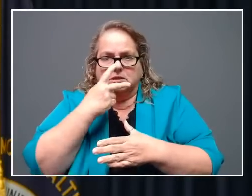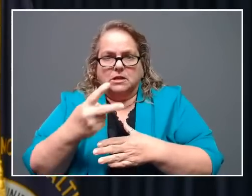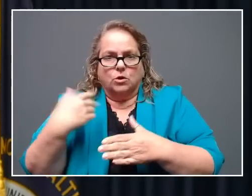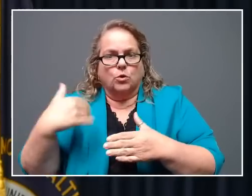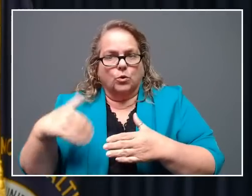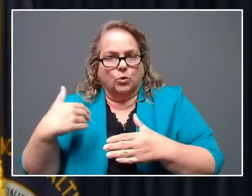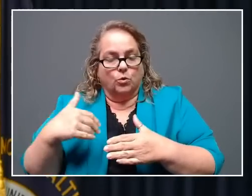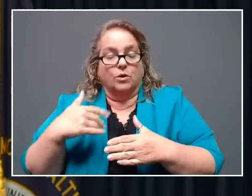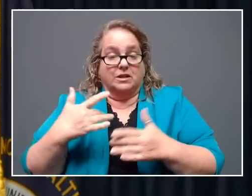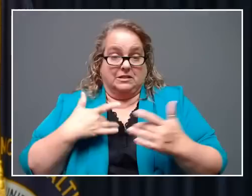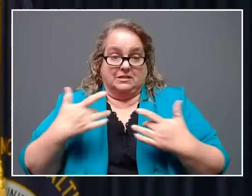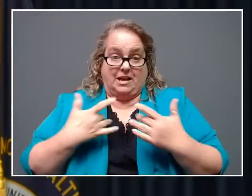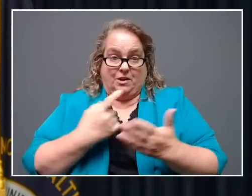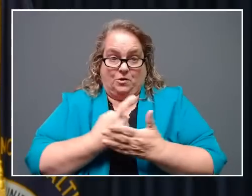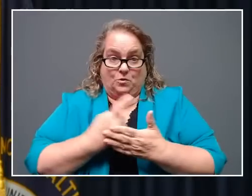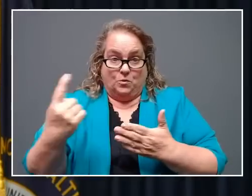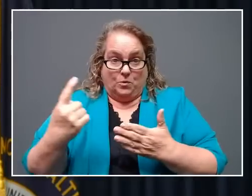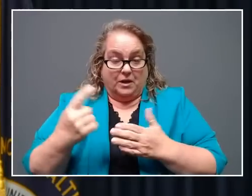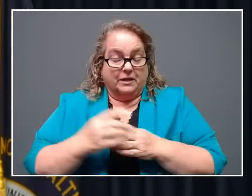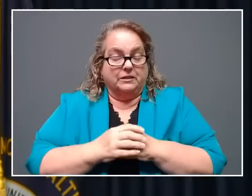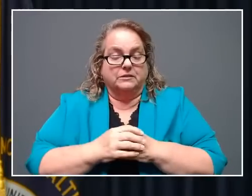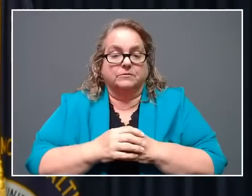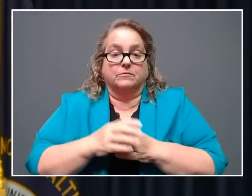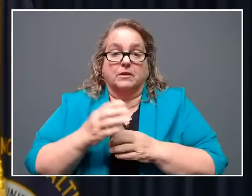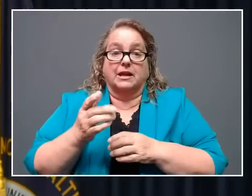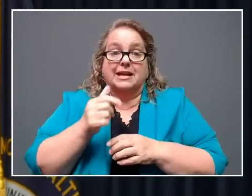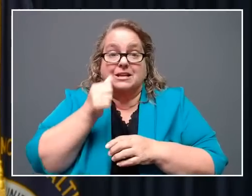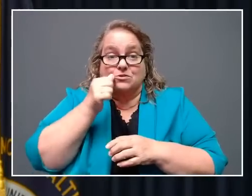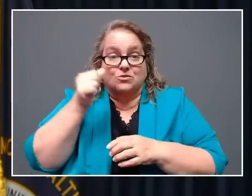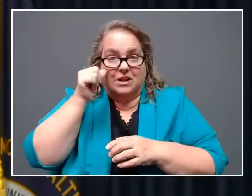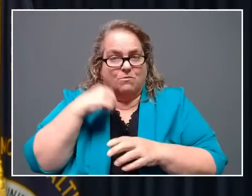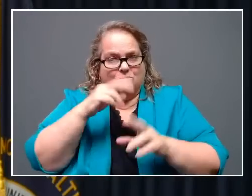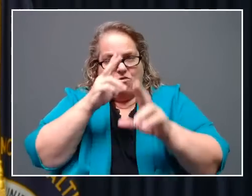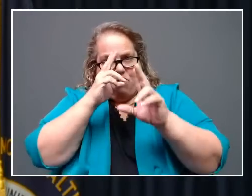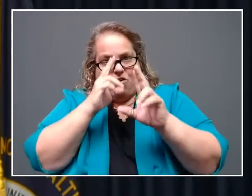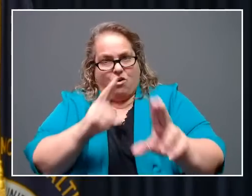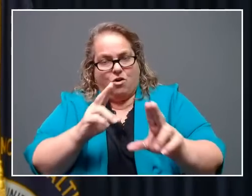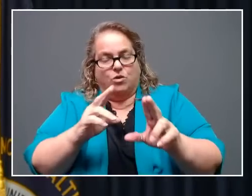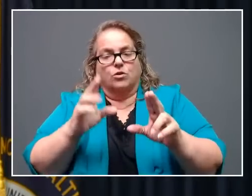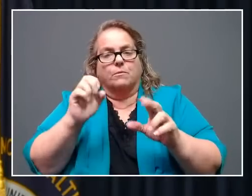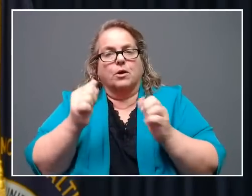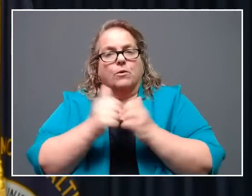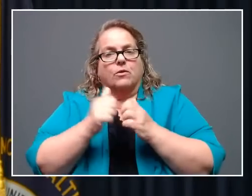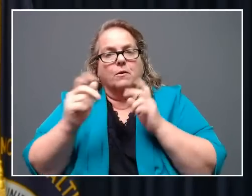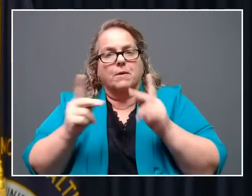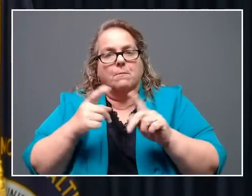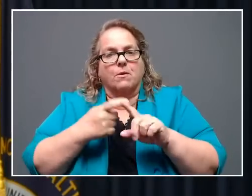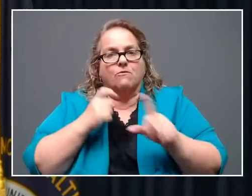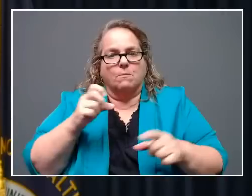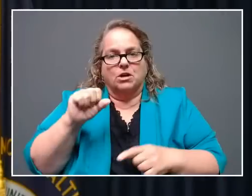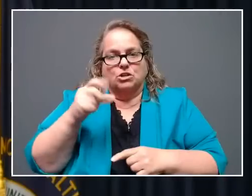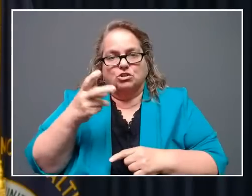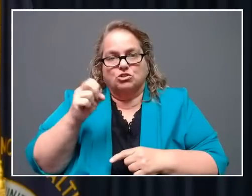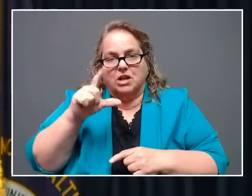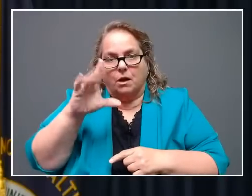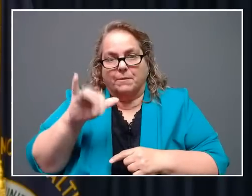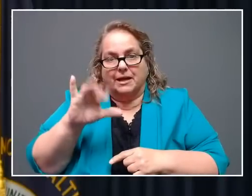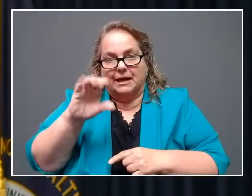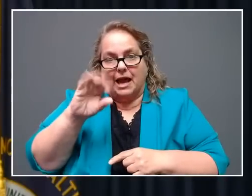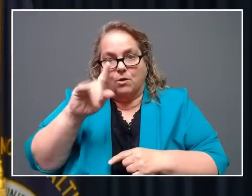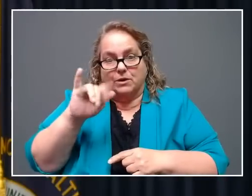week by any standard. Yesterday, I was honored to be with officials in Shelby County as the leadership of Wieland North